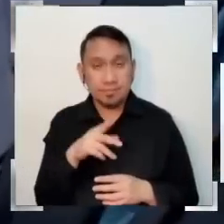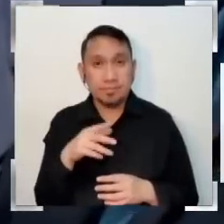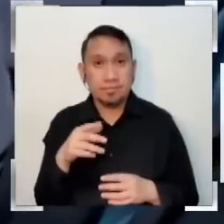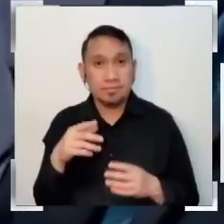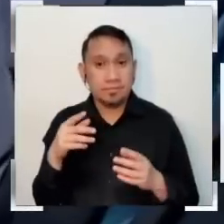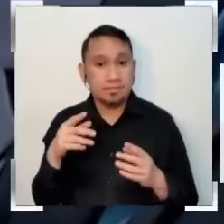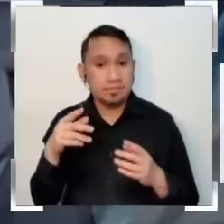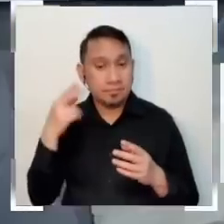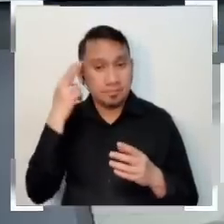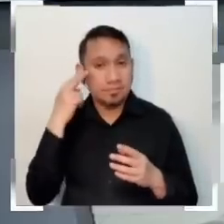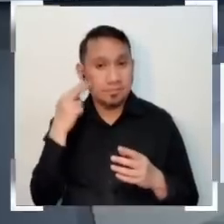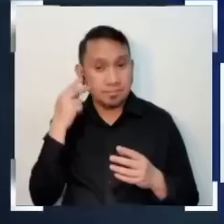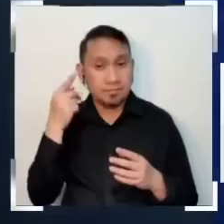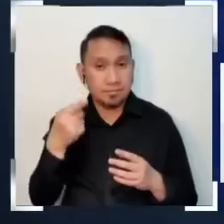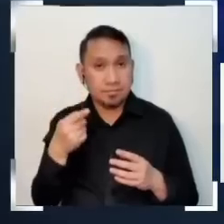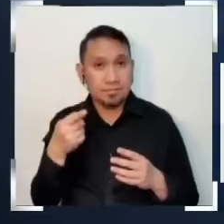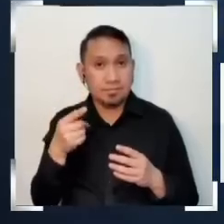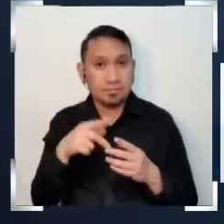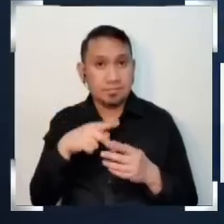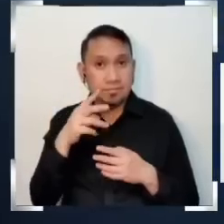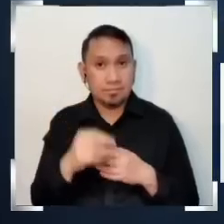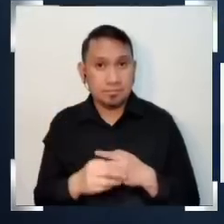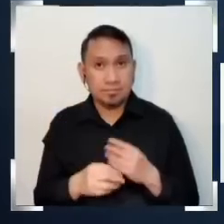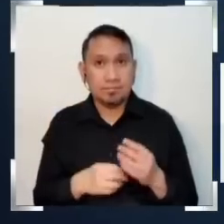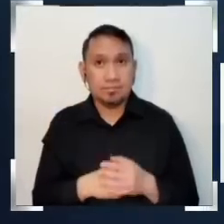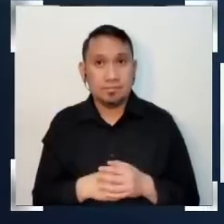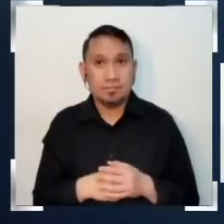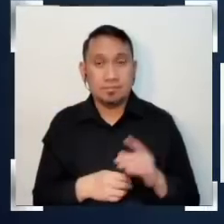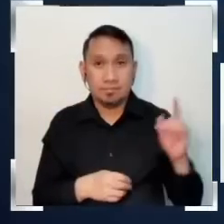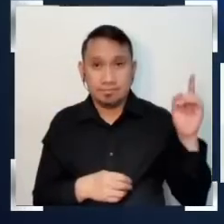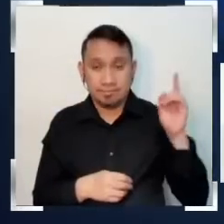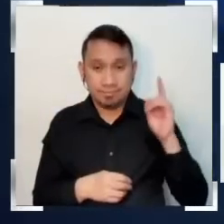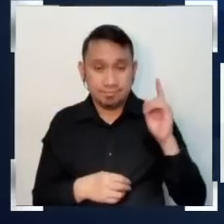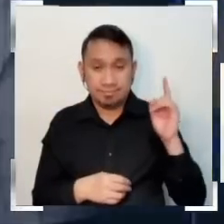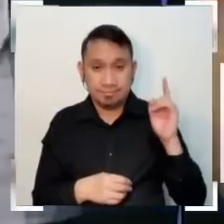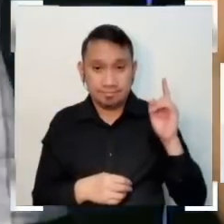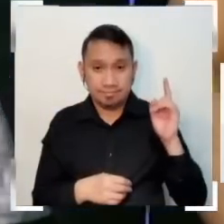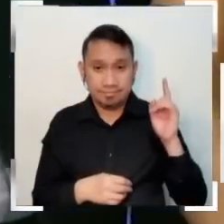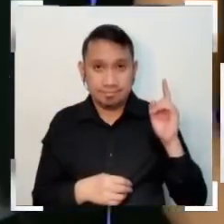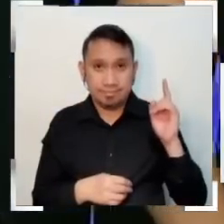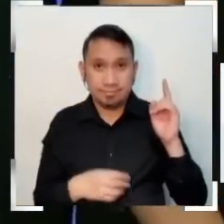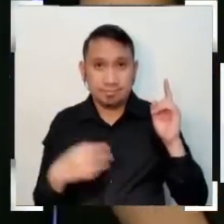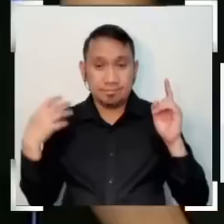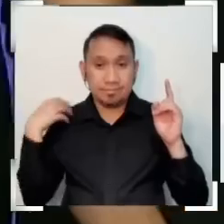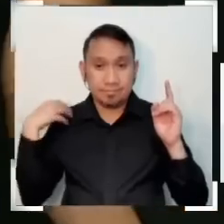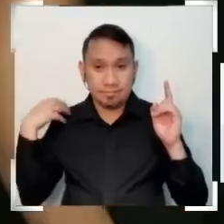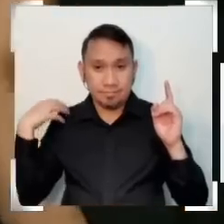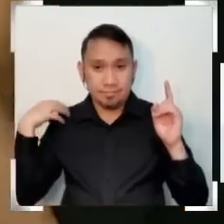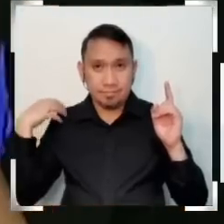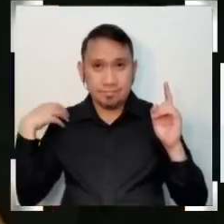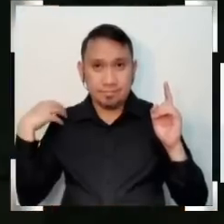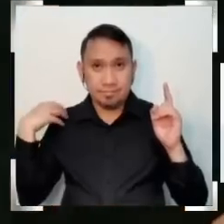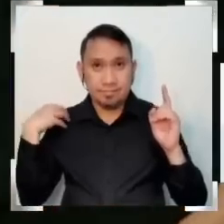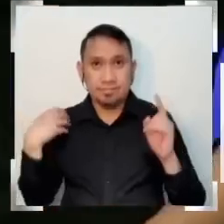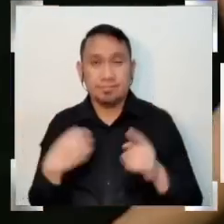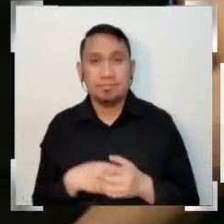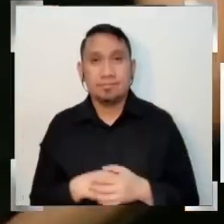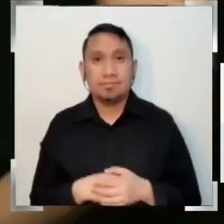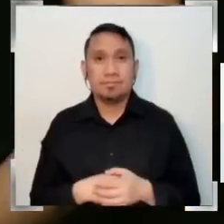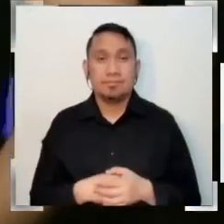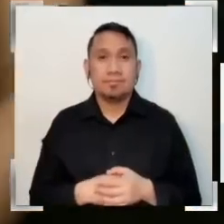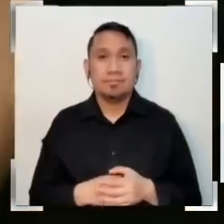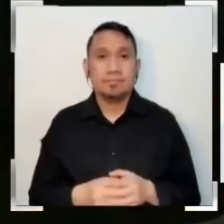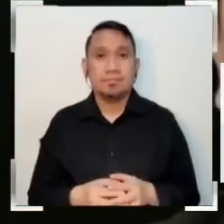Specials Michelle Seva, Consultant Grace De La Peña Reyes, GMA Public Affairs First VP Nessa Valdelion, Vice President